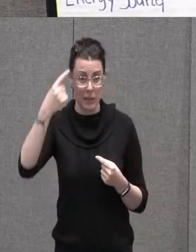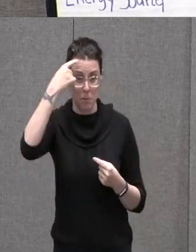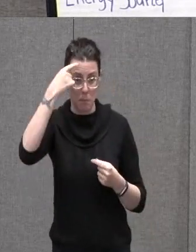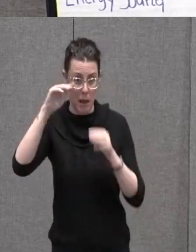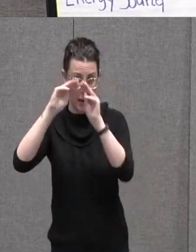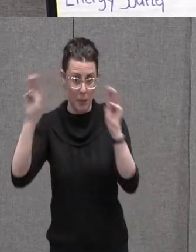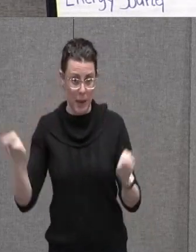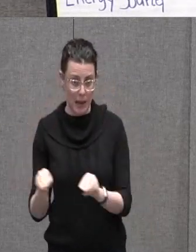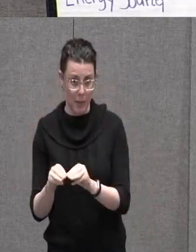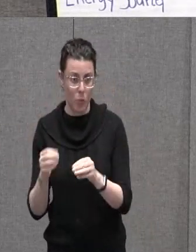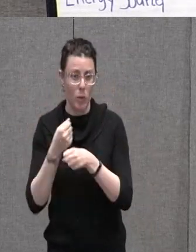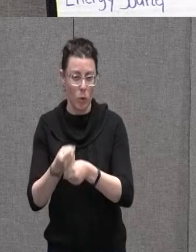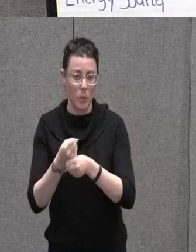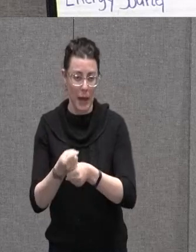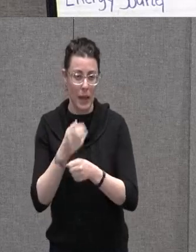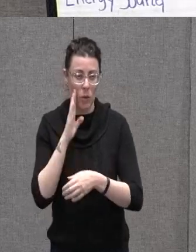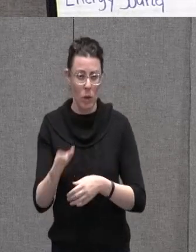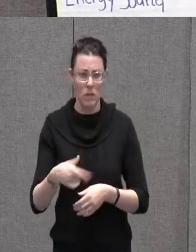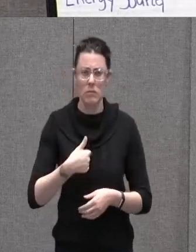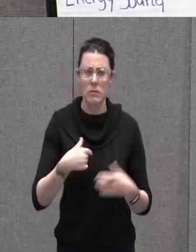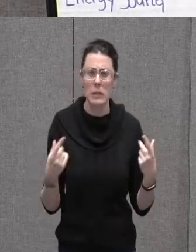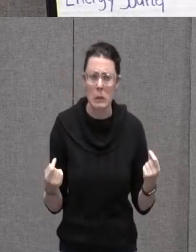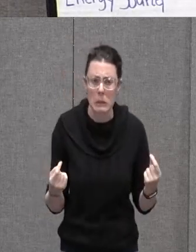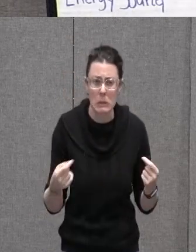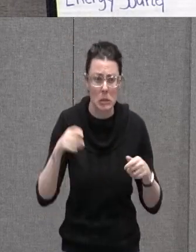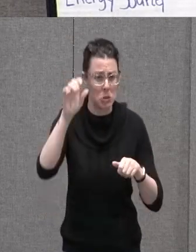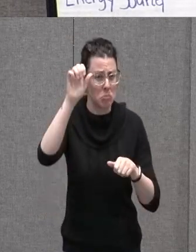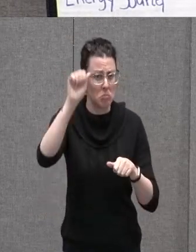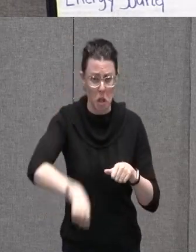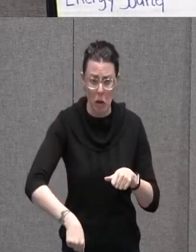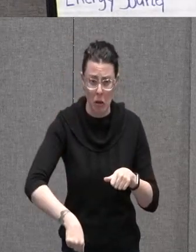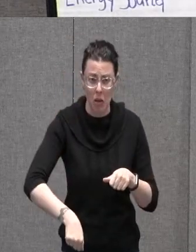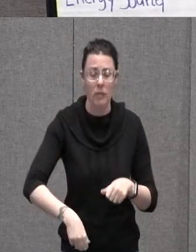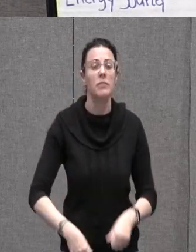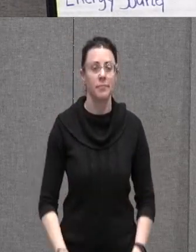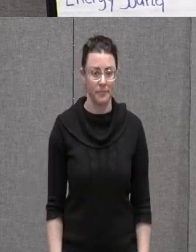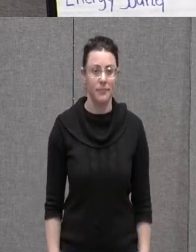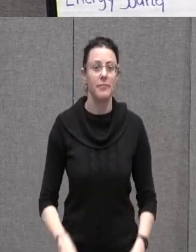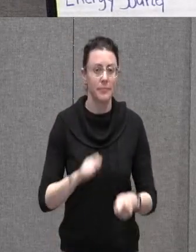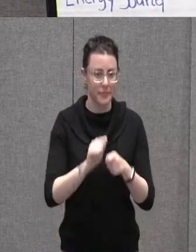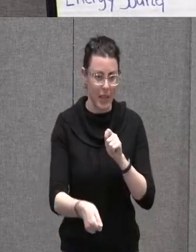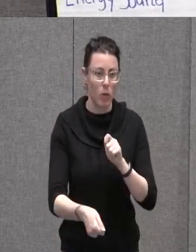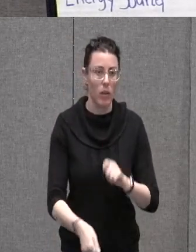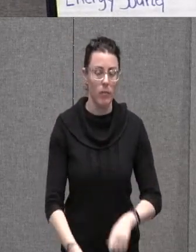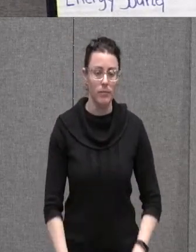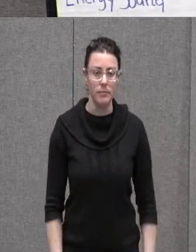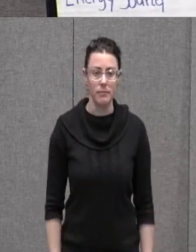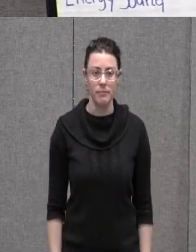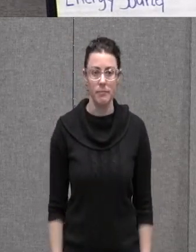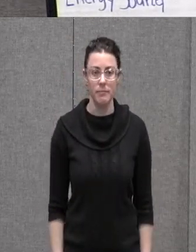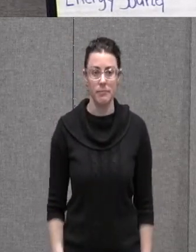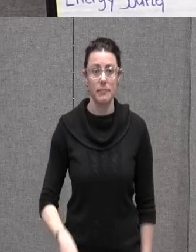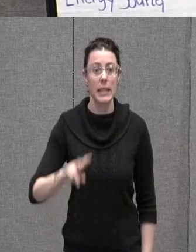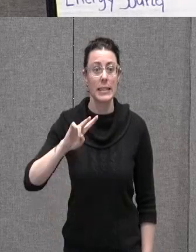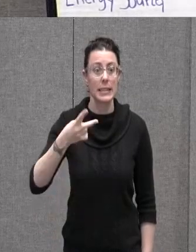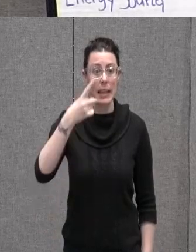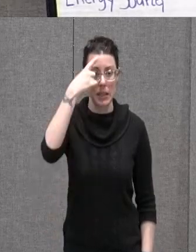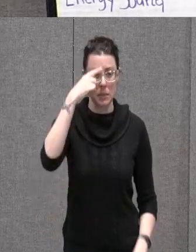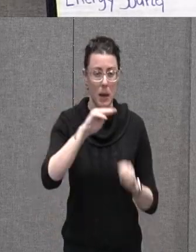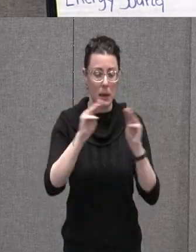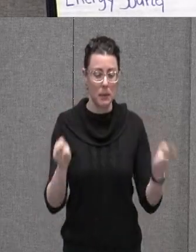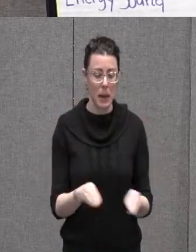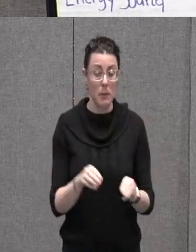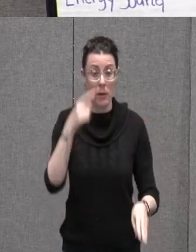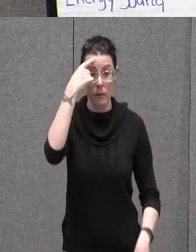see. Should we just tear this You one just off? tear it off. Okay. Shove it So right there. the second mind map we're going to make is for